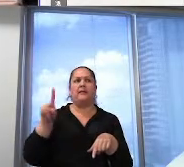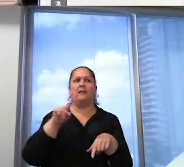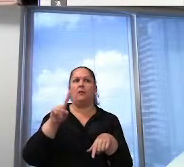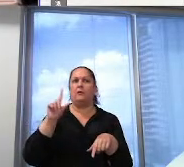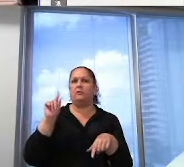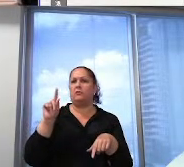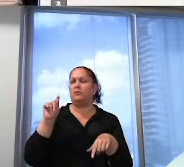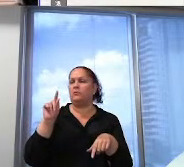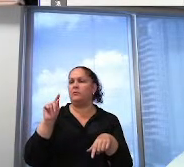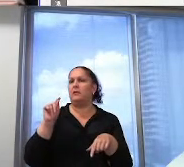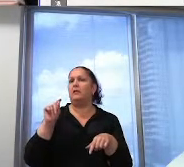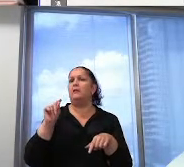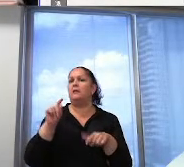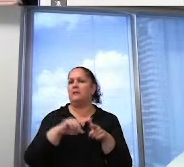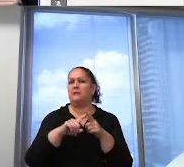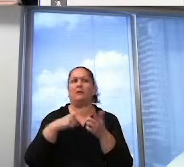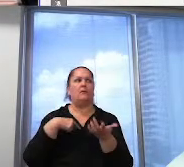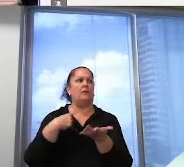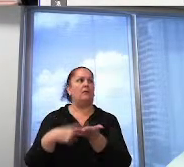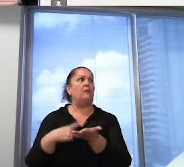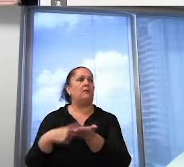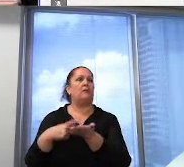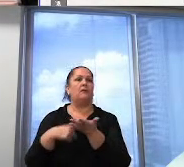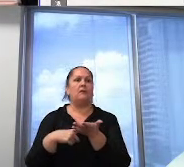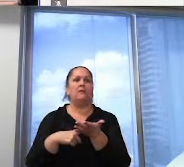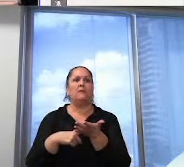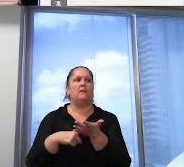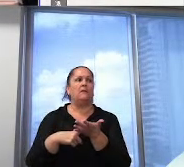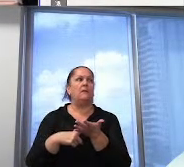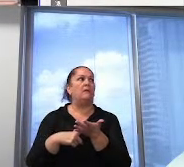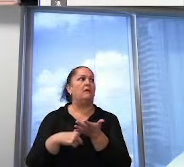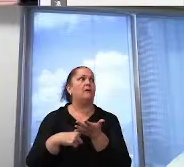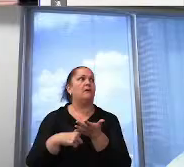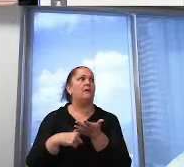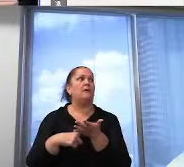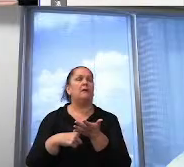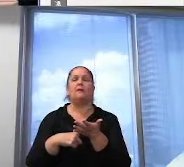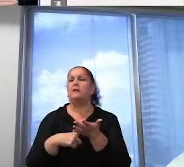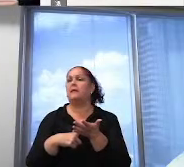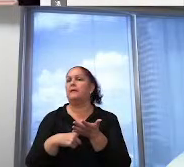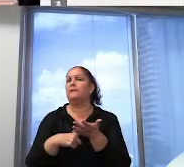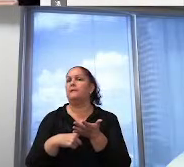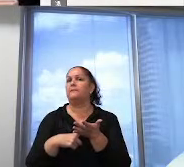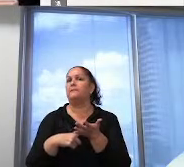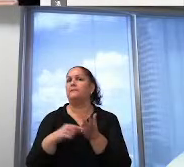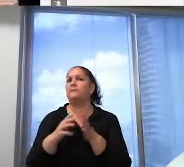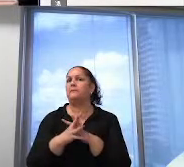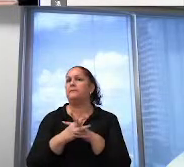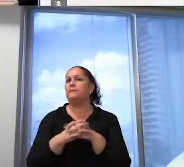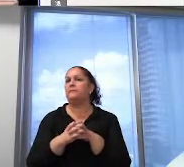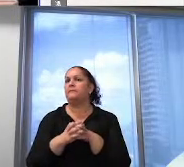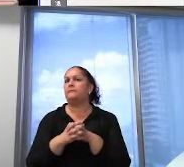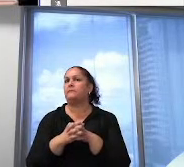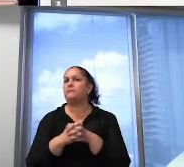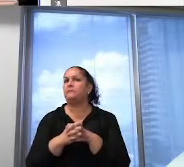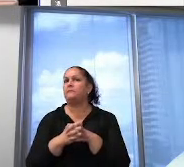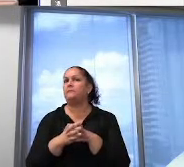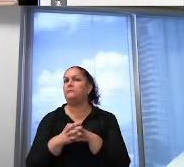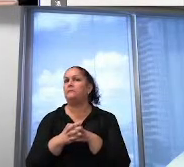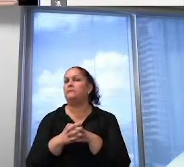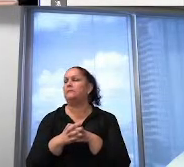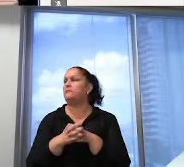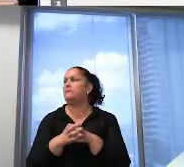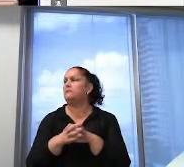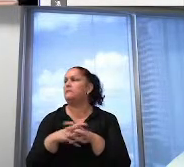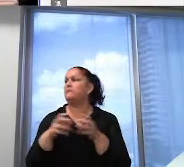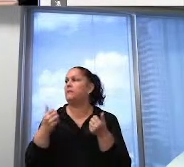at 1:20 and we'll talk about, what are we going to talk about, Sarah? I think we'll be doing substation.